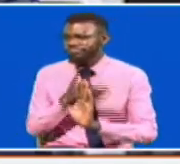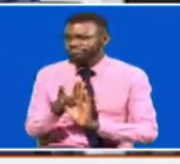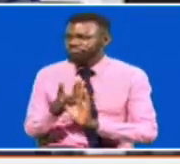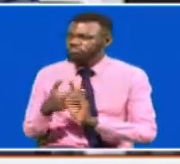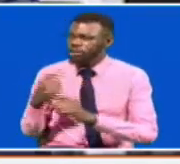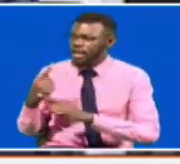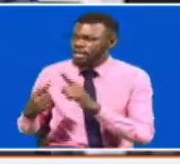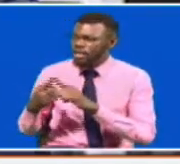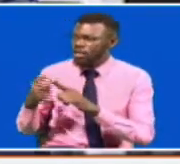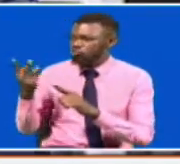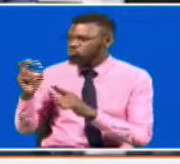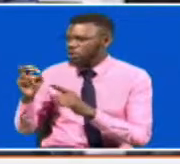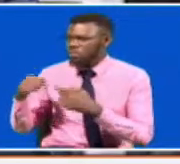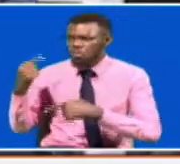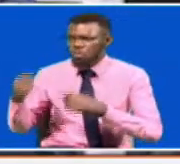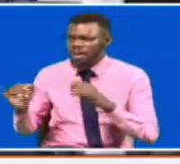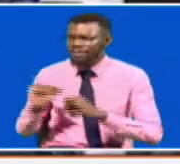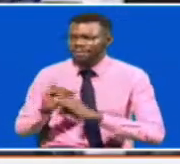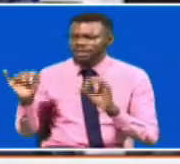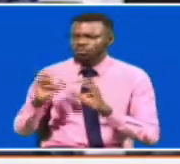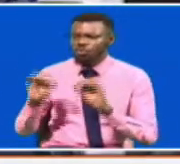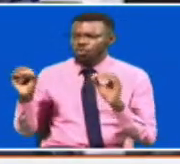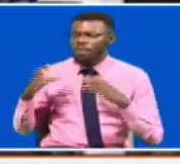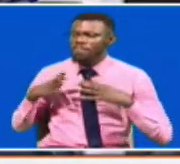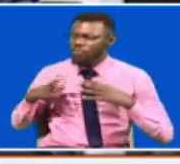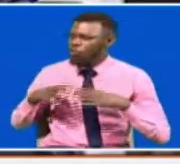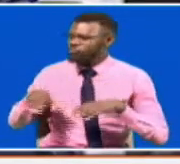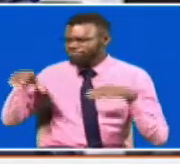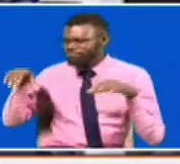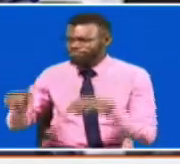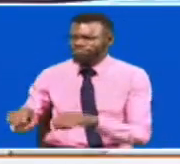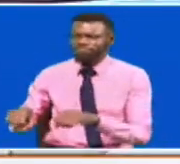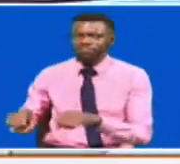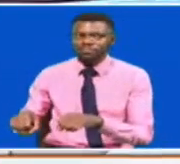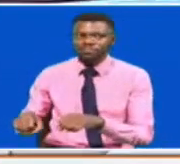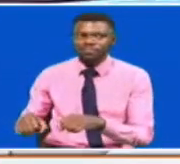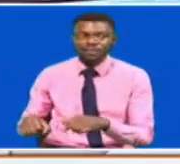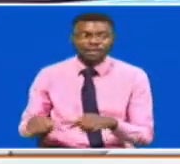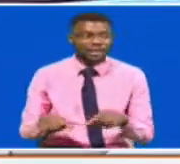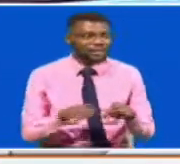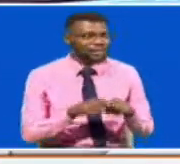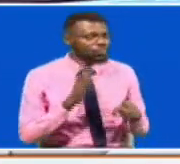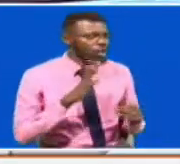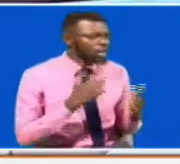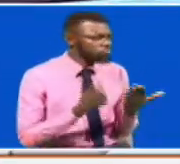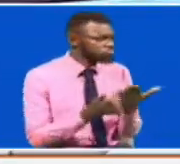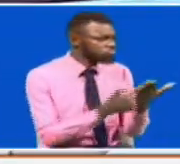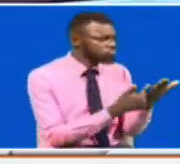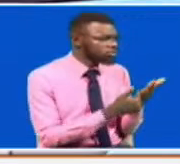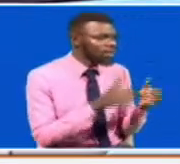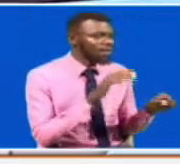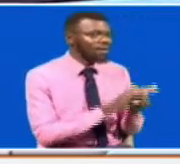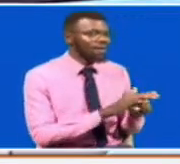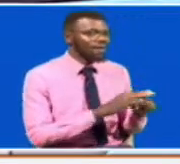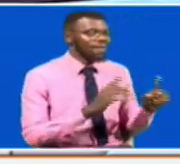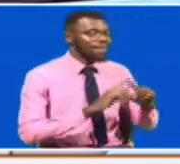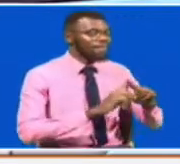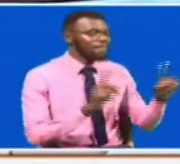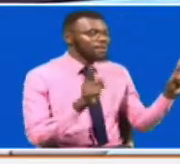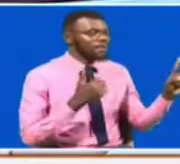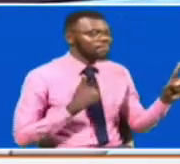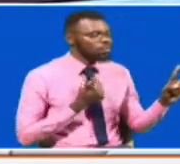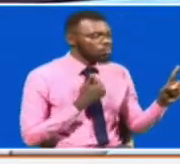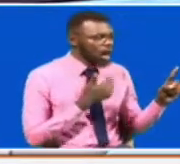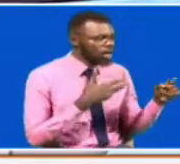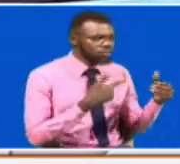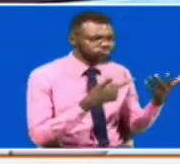20 years that has been won. All of them have been taken. Have been taken. Yeah. There's a lot of things that we're going to discuss also in the next hour in this book, but I want to pick a